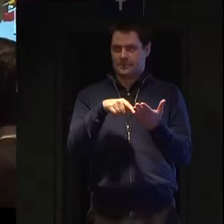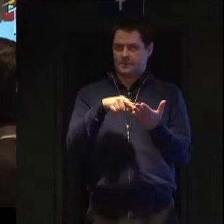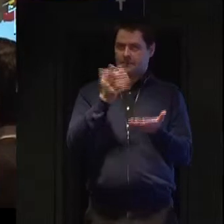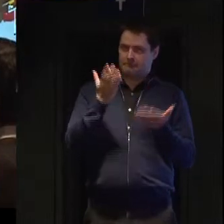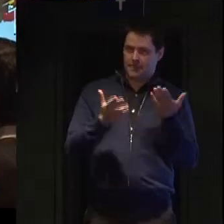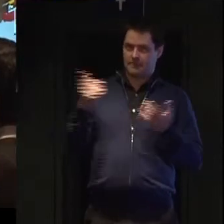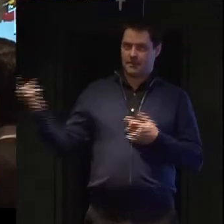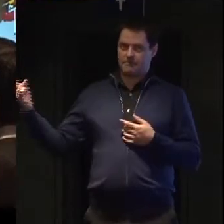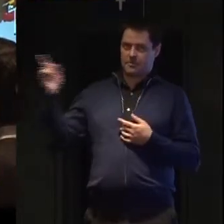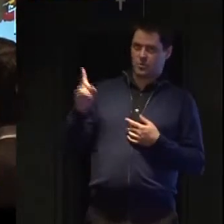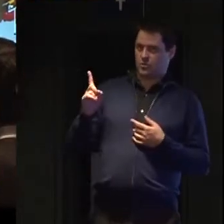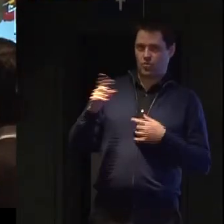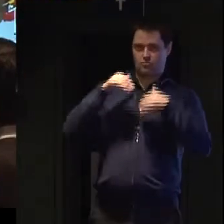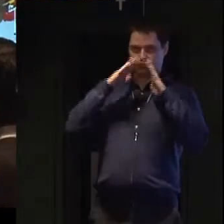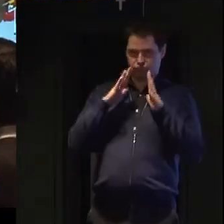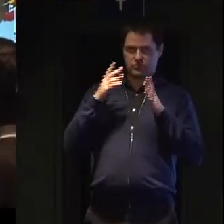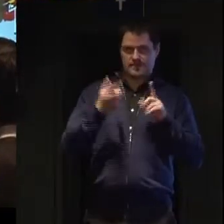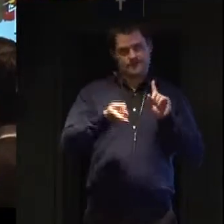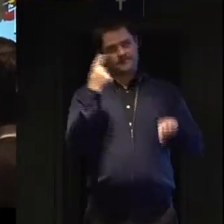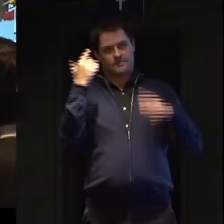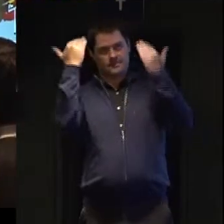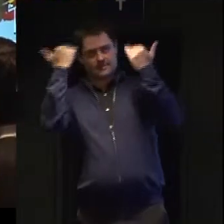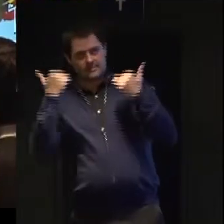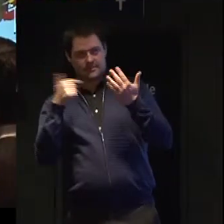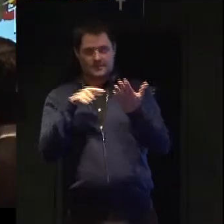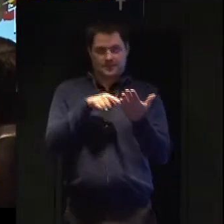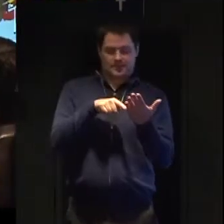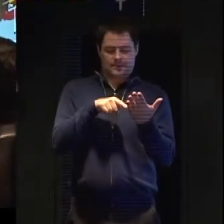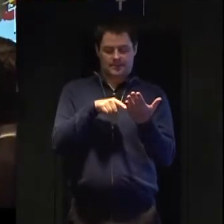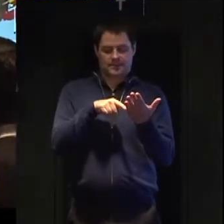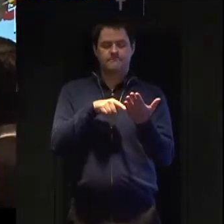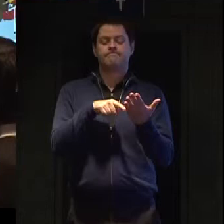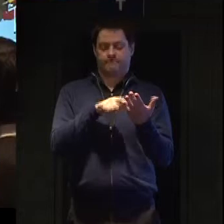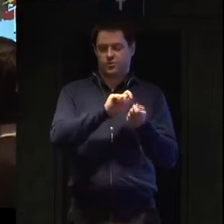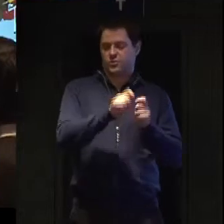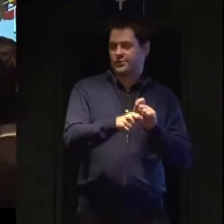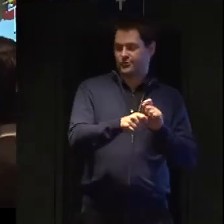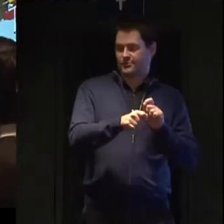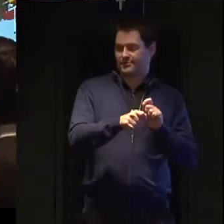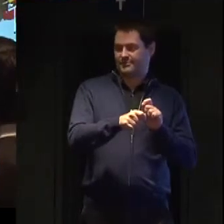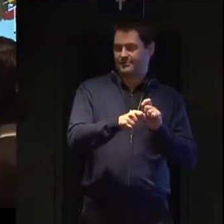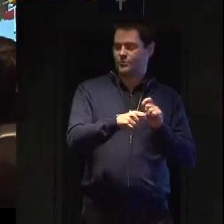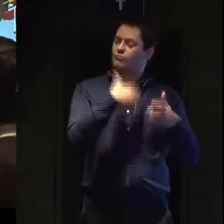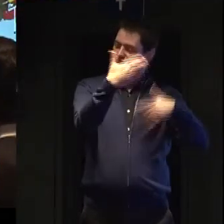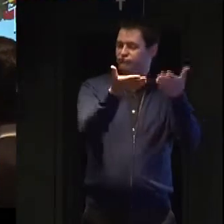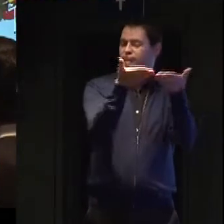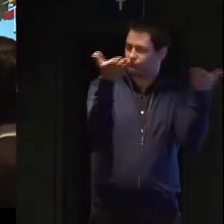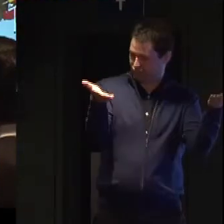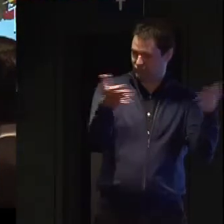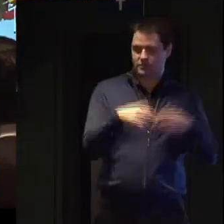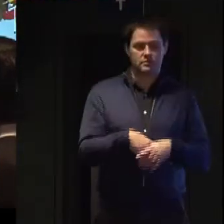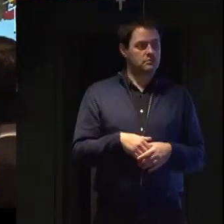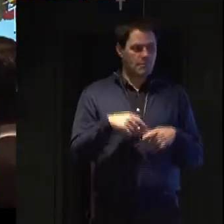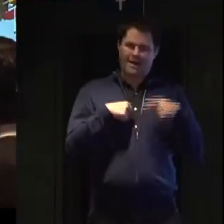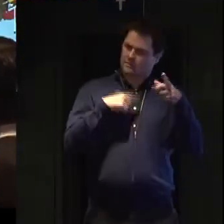changed. We work together to try and get our access officers to learn from each other as well. They're the people that are working on the ground with the fans, with